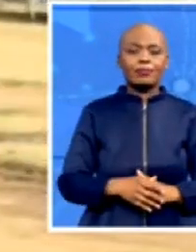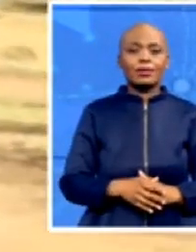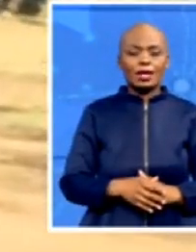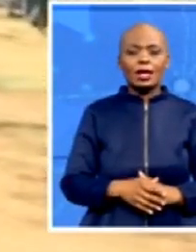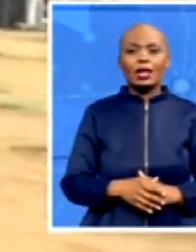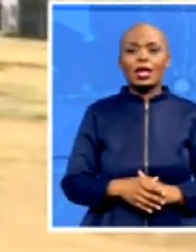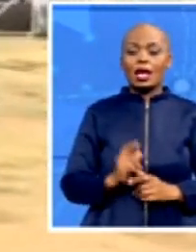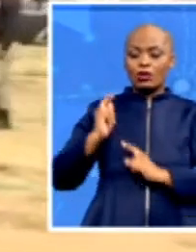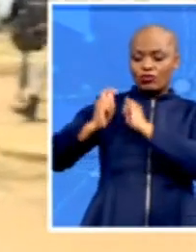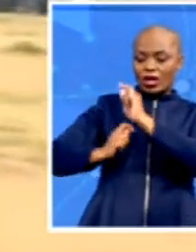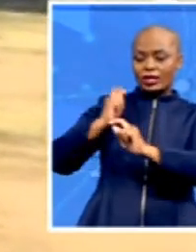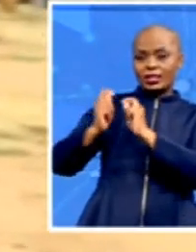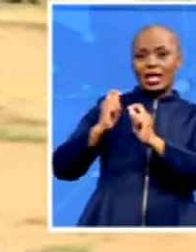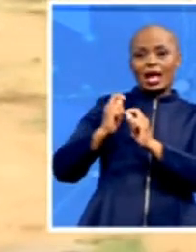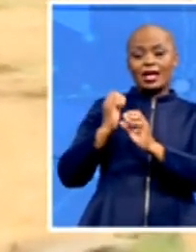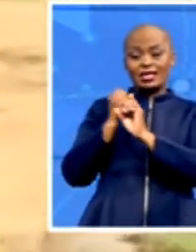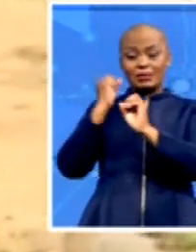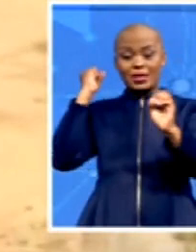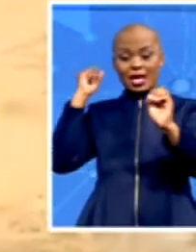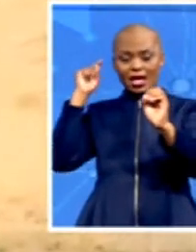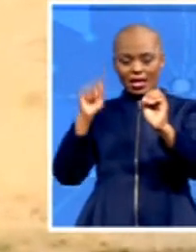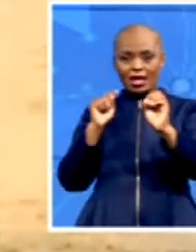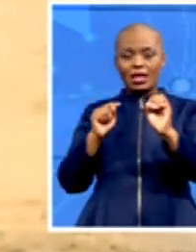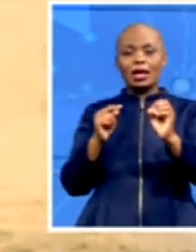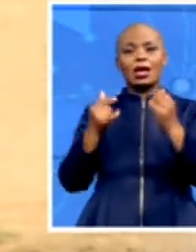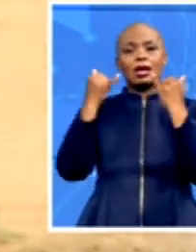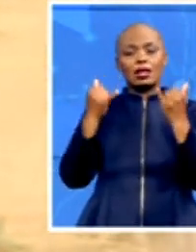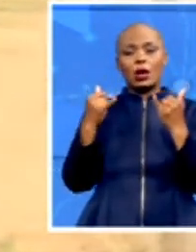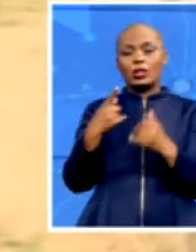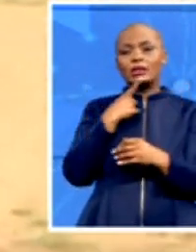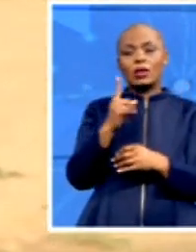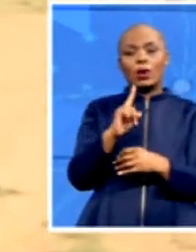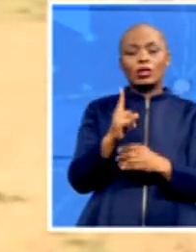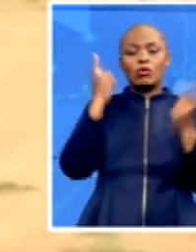that is what is being commemorated here. As you can see,